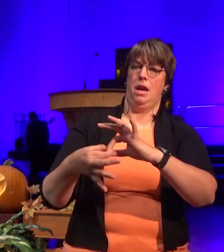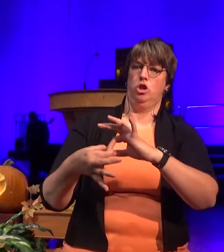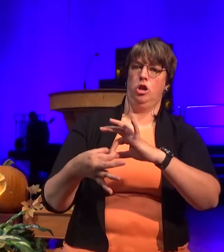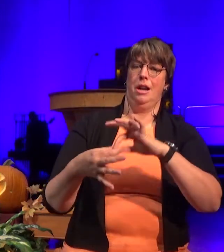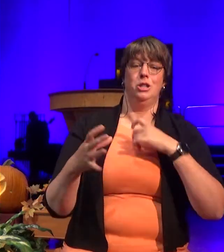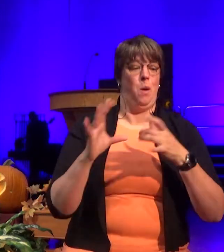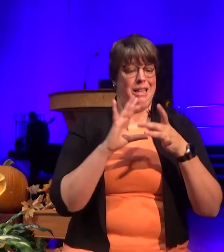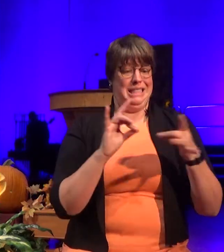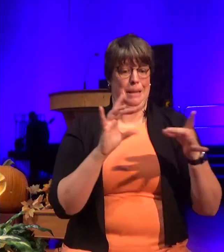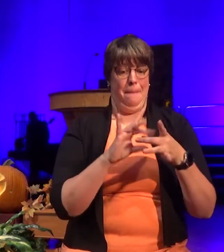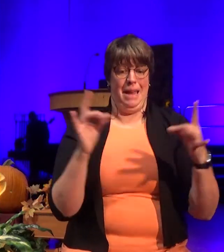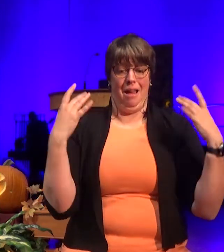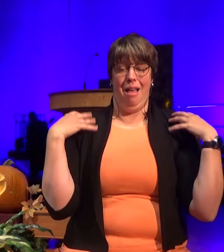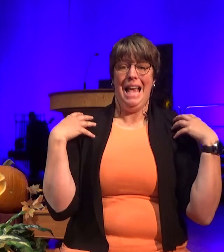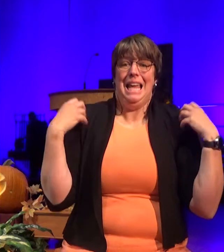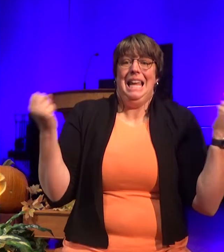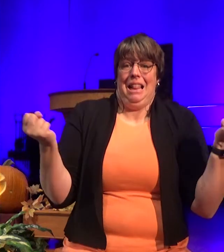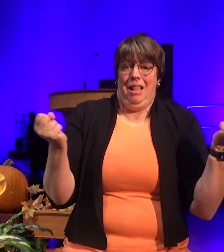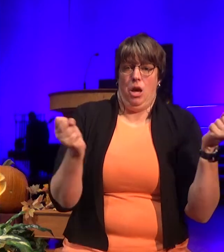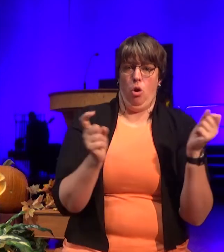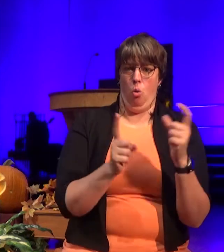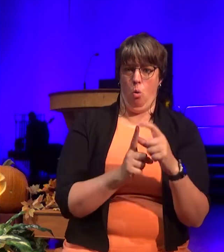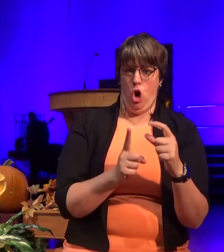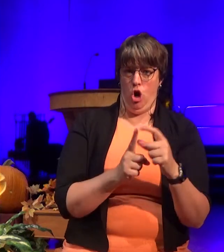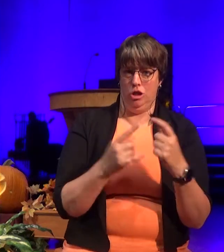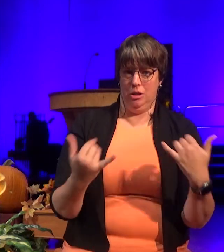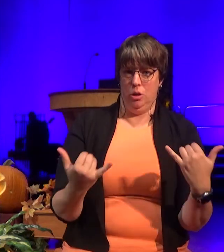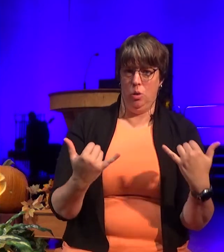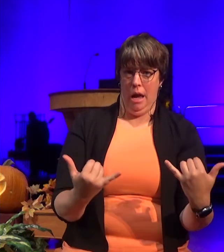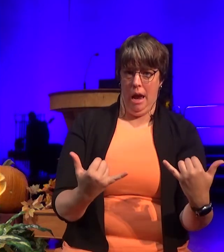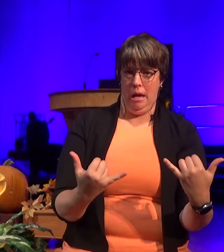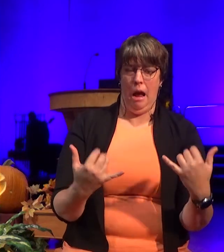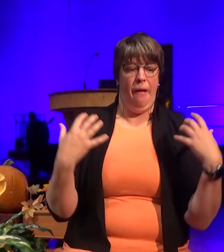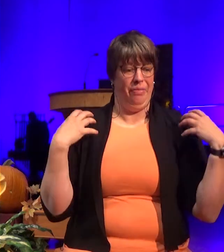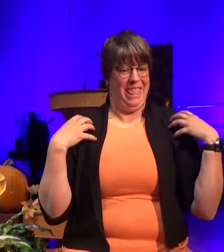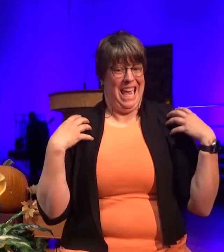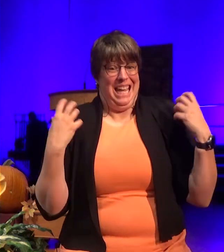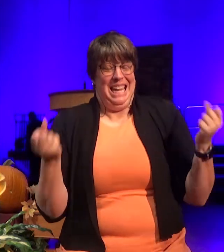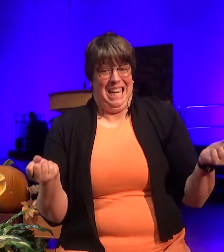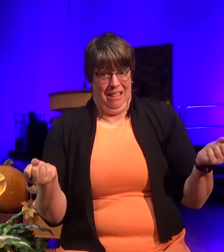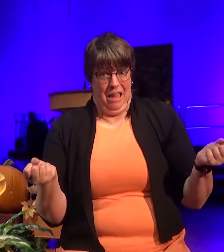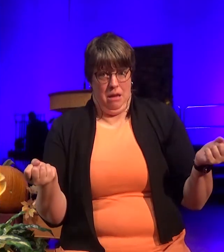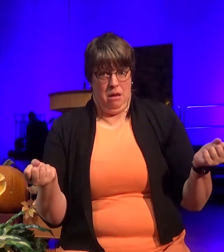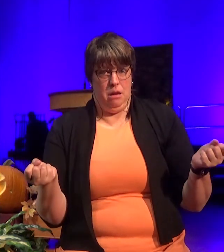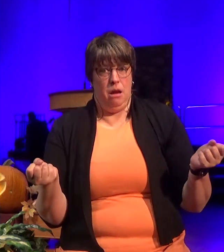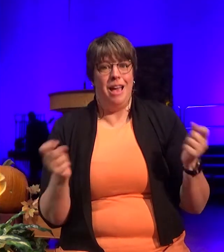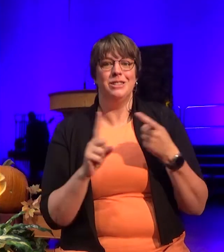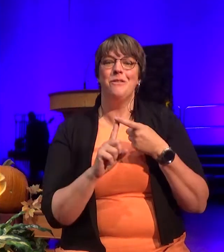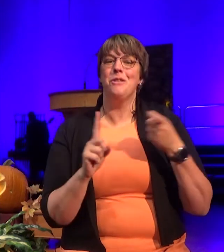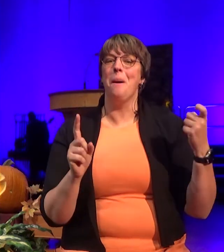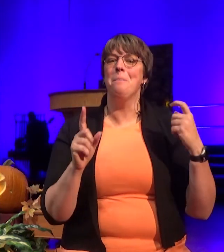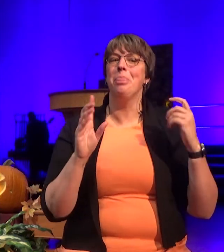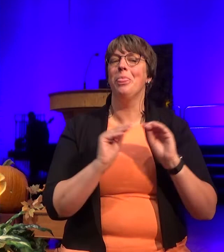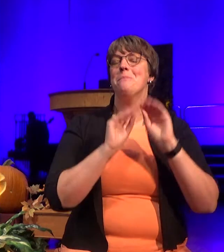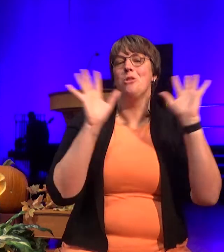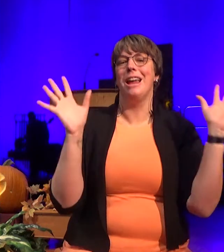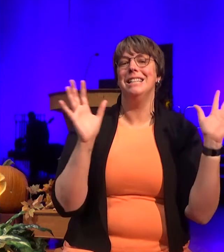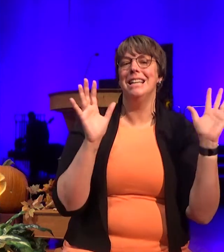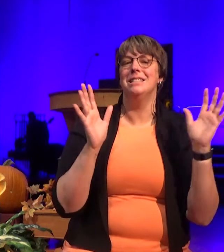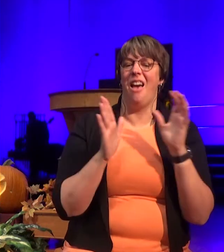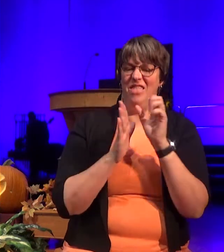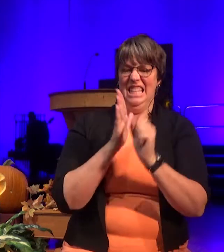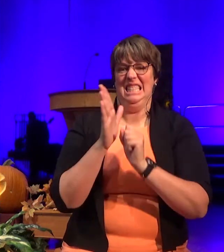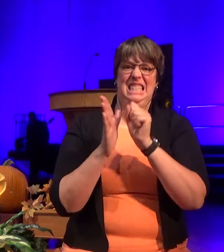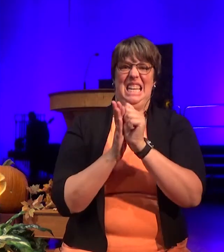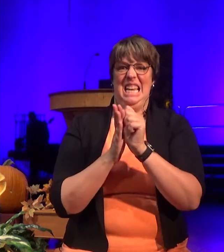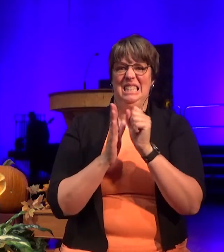day, these healing words that come from the brightness of the season of fall, the brightness